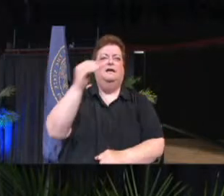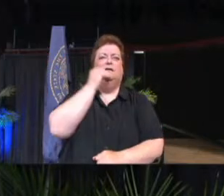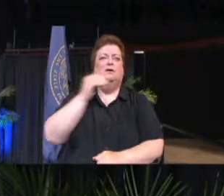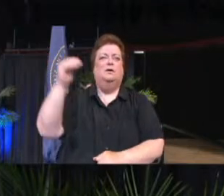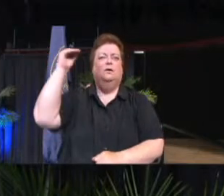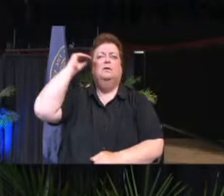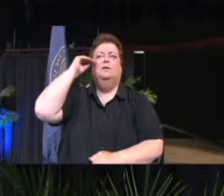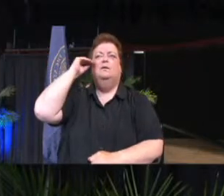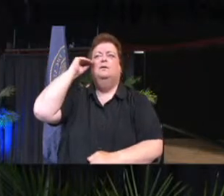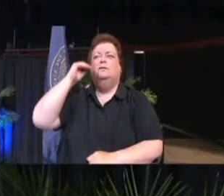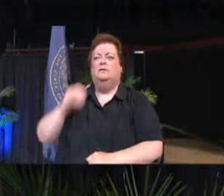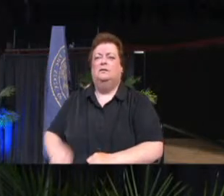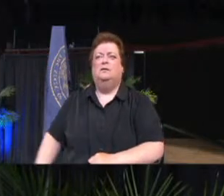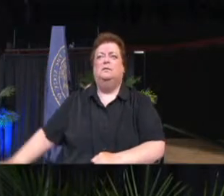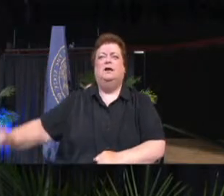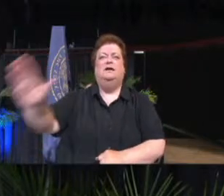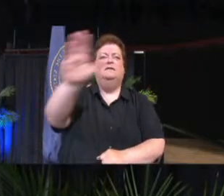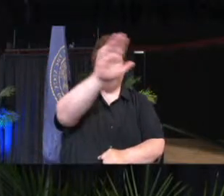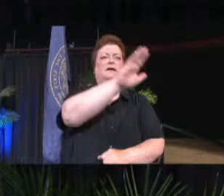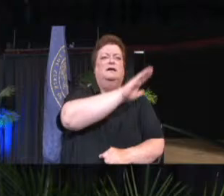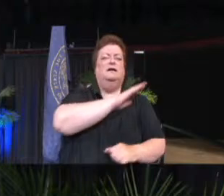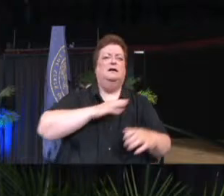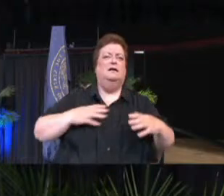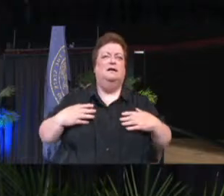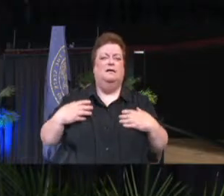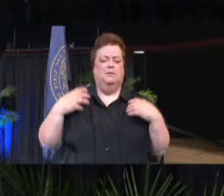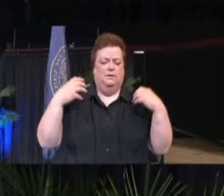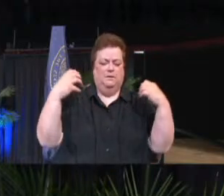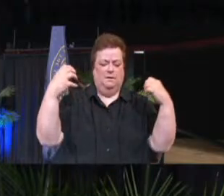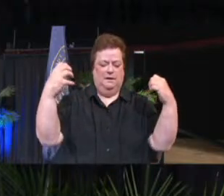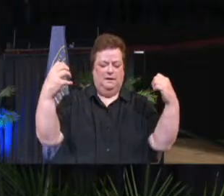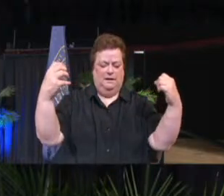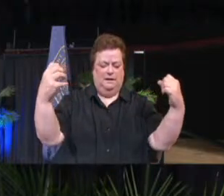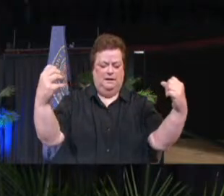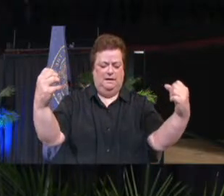free and the home of the